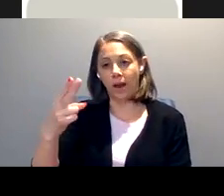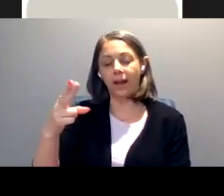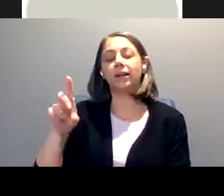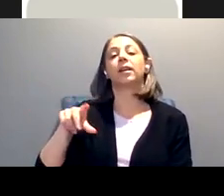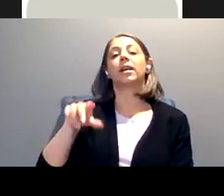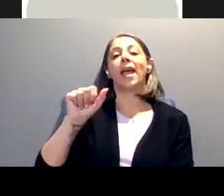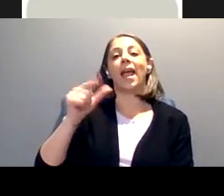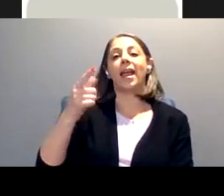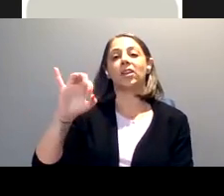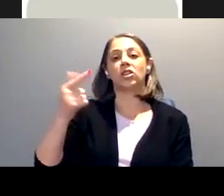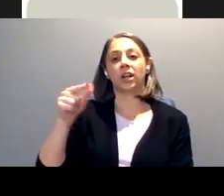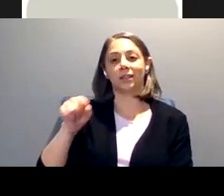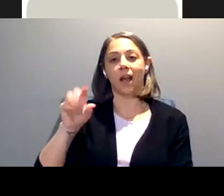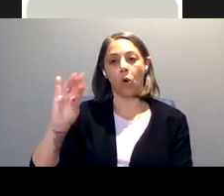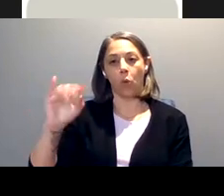arrowheadaging.org.